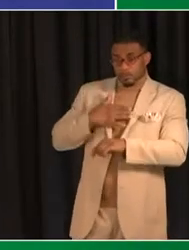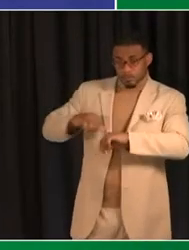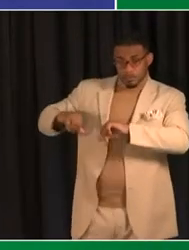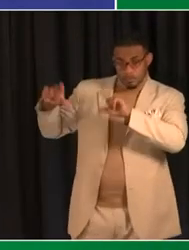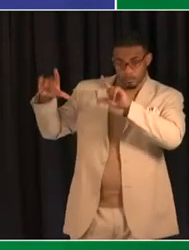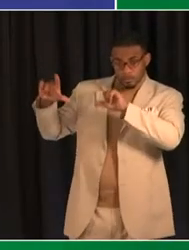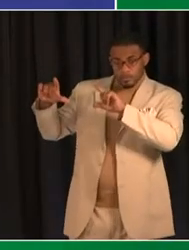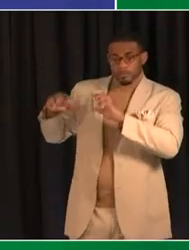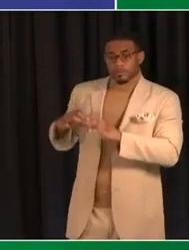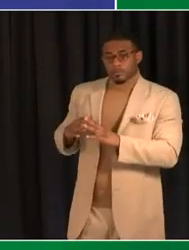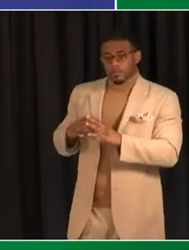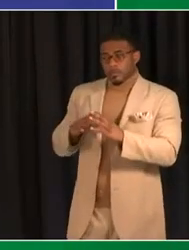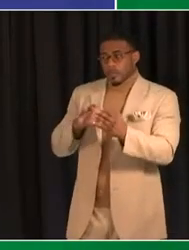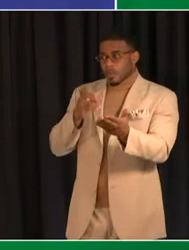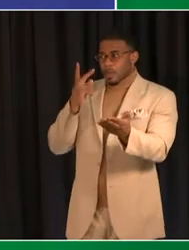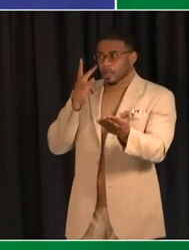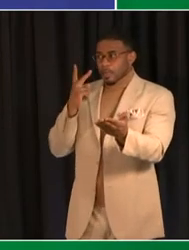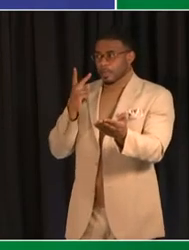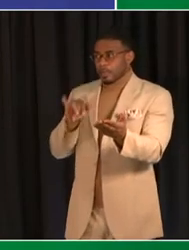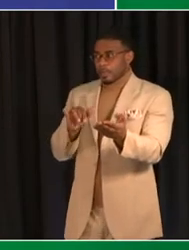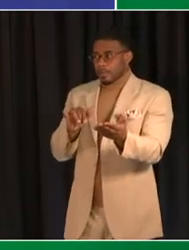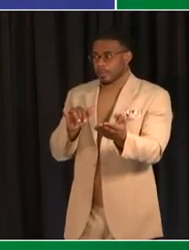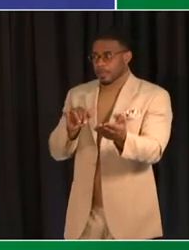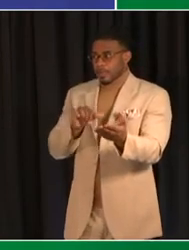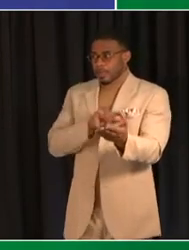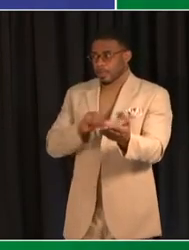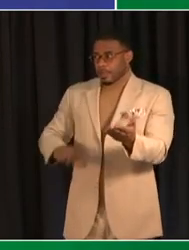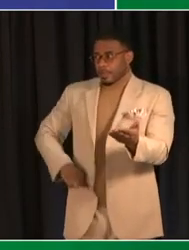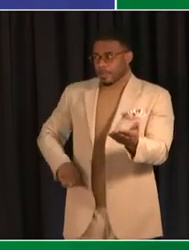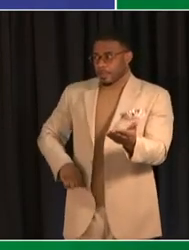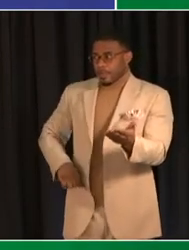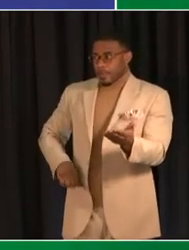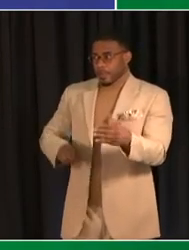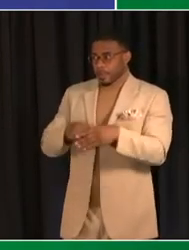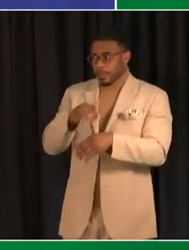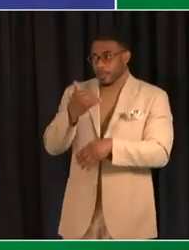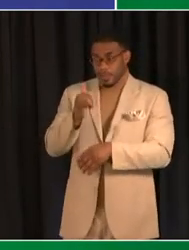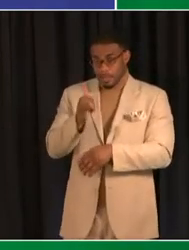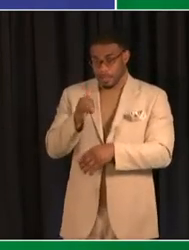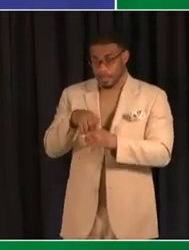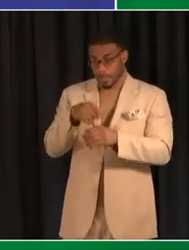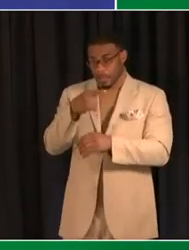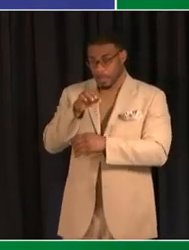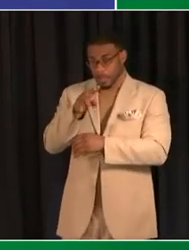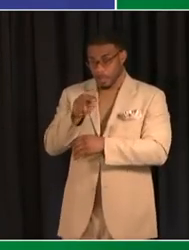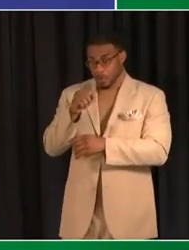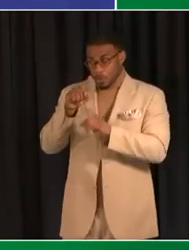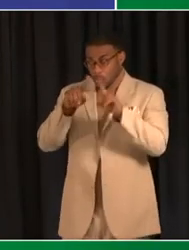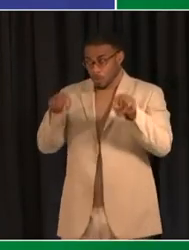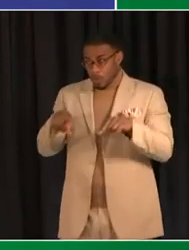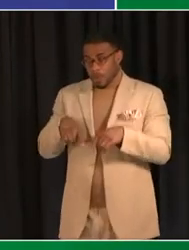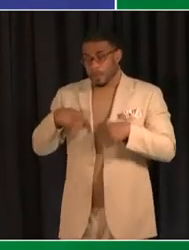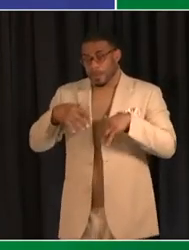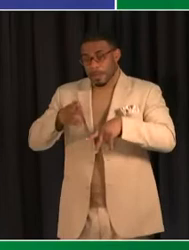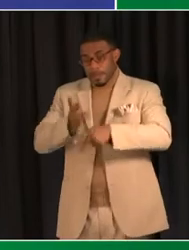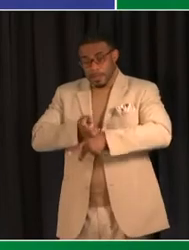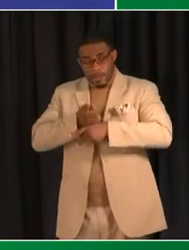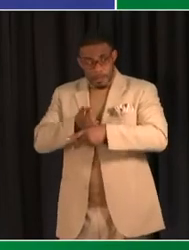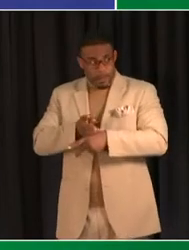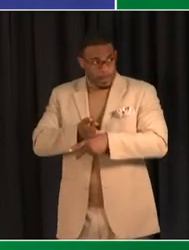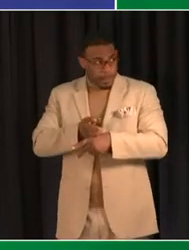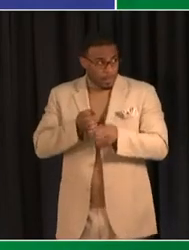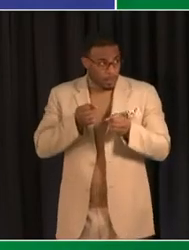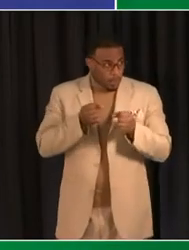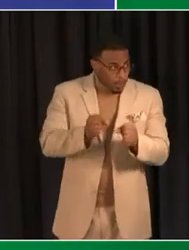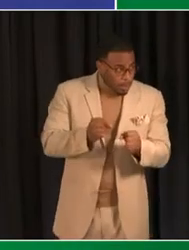the slide up, please, you will see that the ambassadors, the people in yellow in the Golden Triangle who have been taking